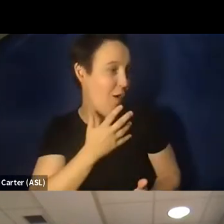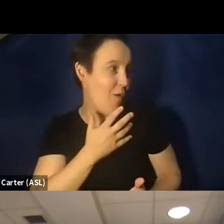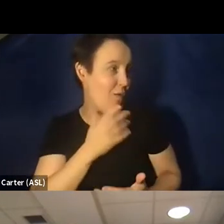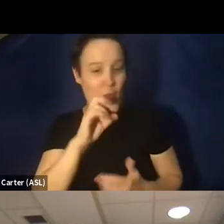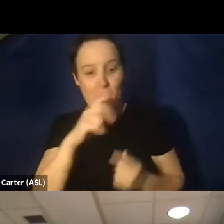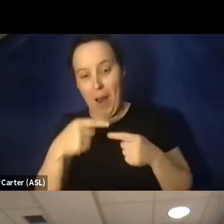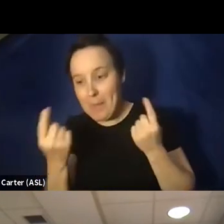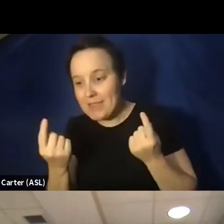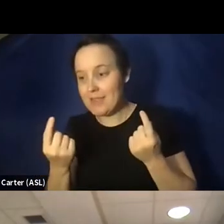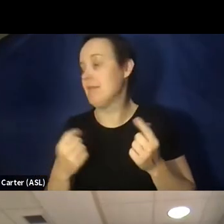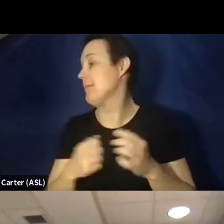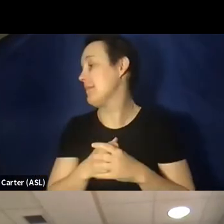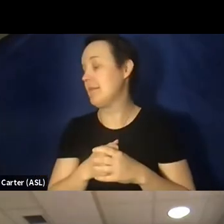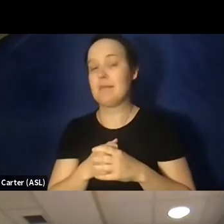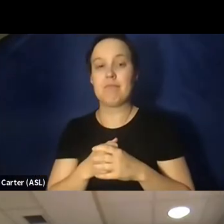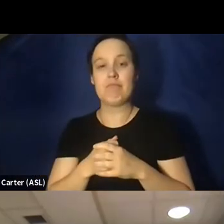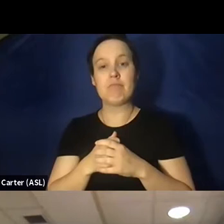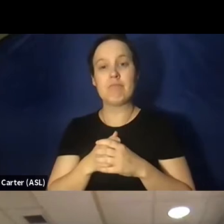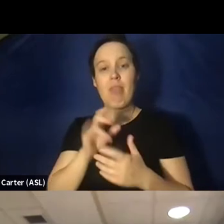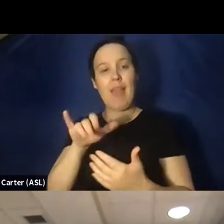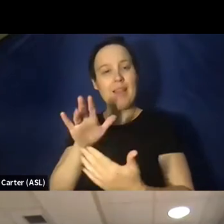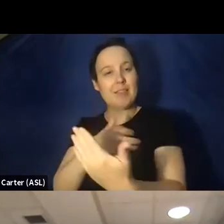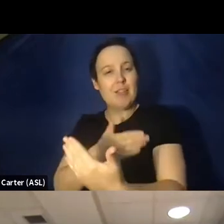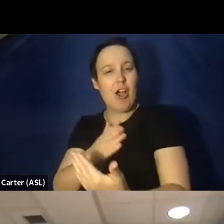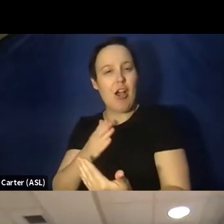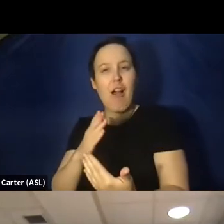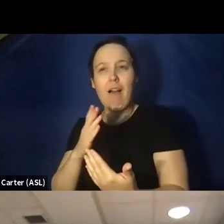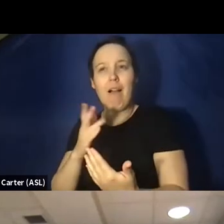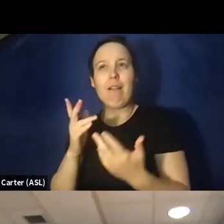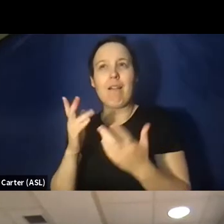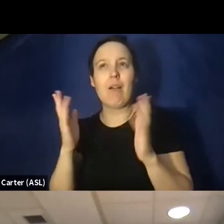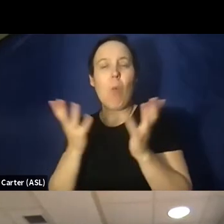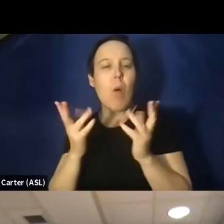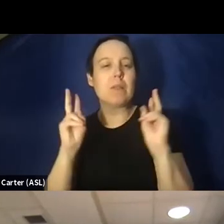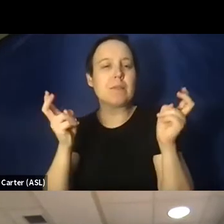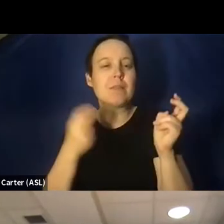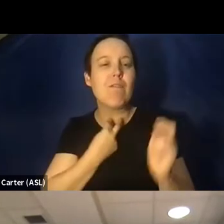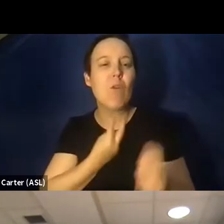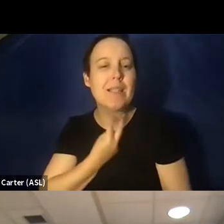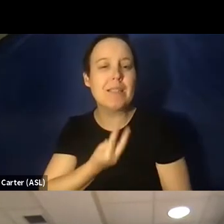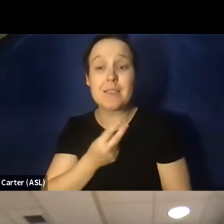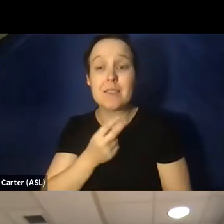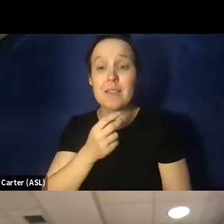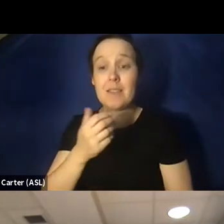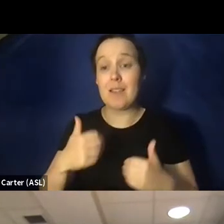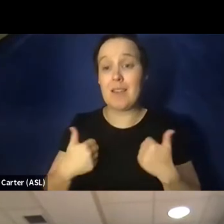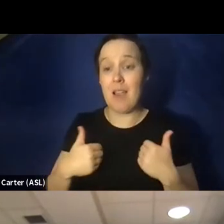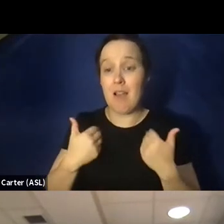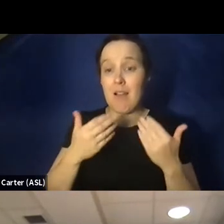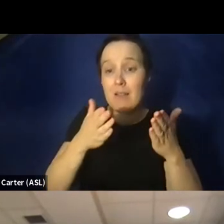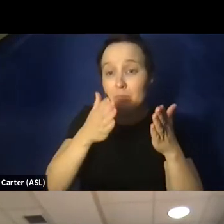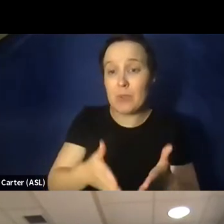What was the voice of the piece? Was it an old person's voice? Was it a young person's voice?